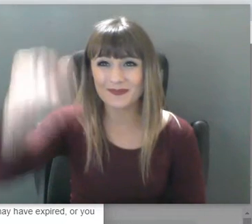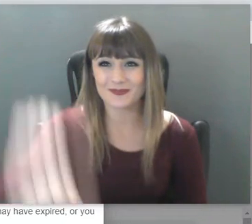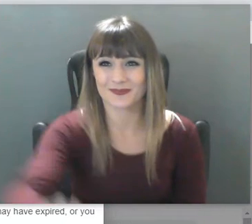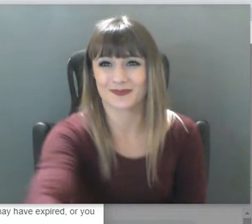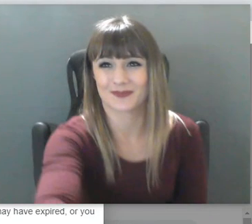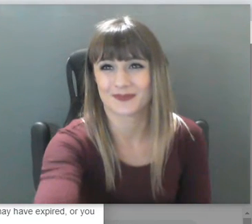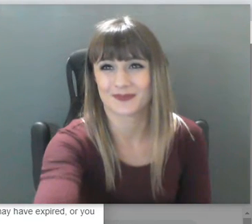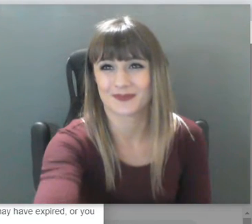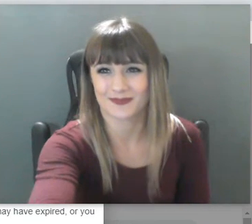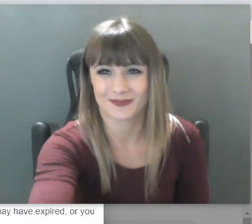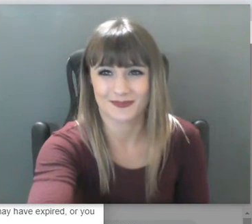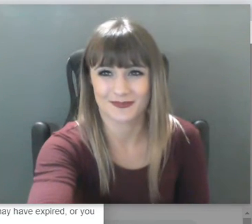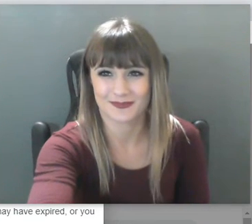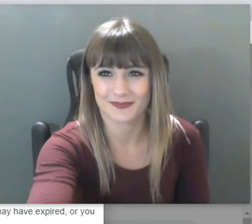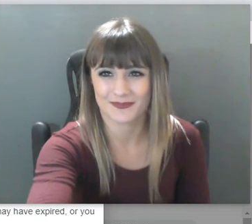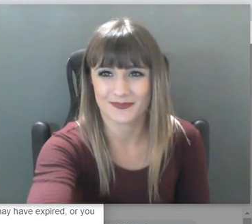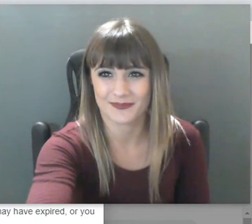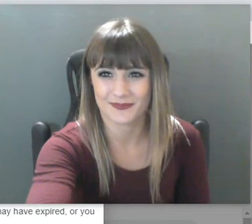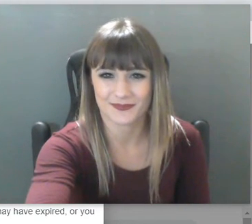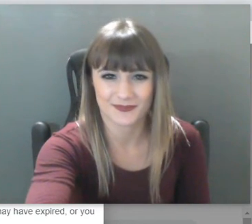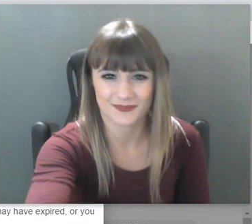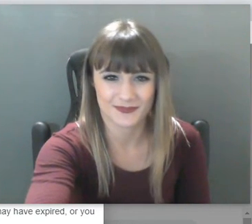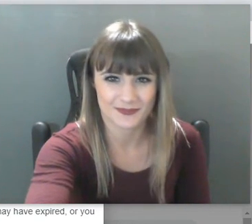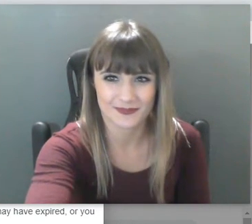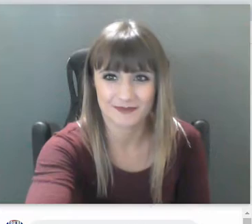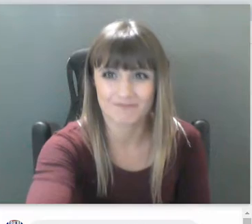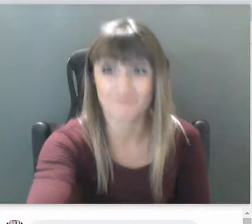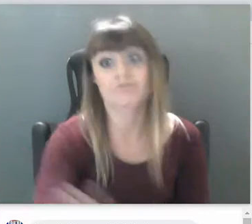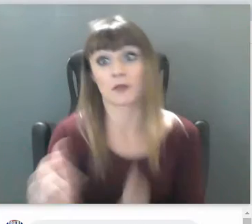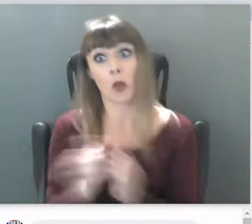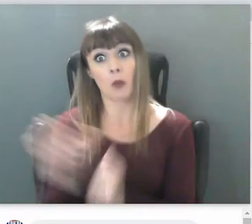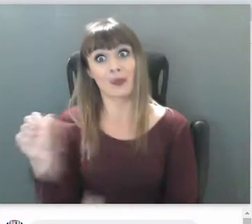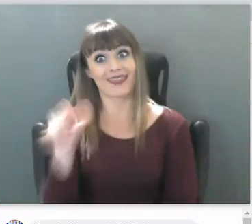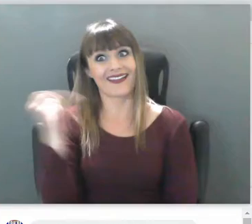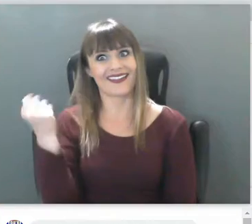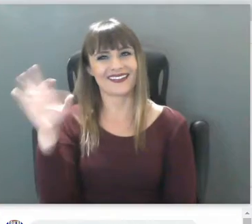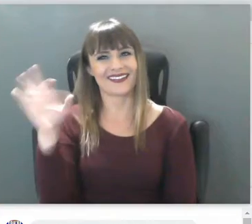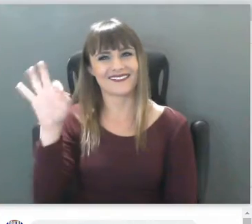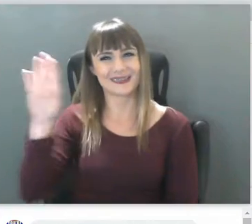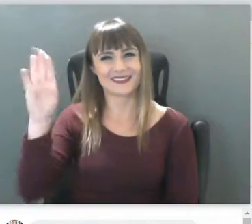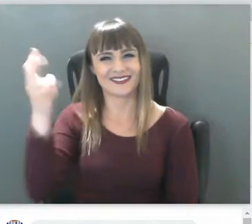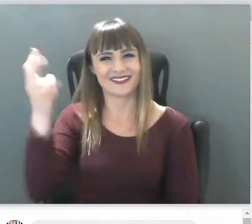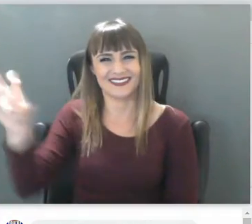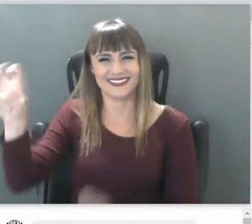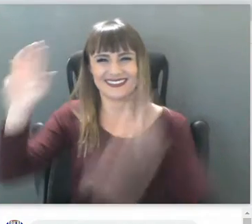with another Facebook field trip. Bye-bye now.